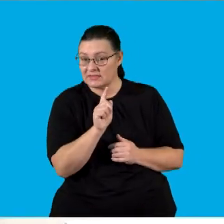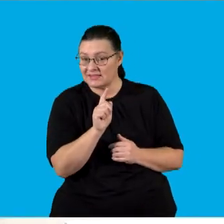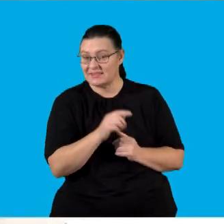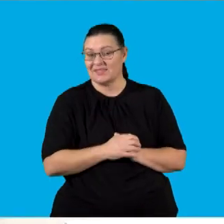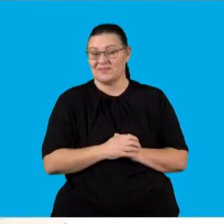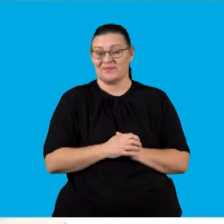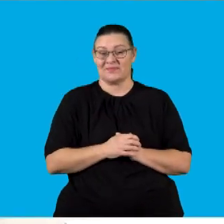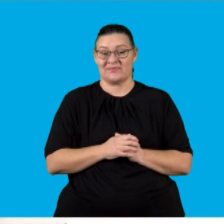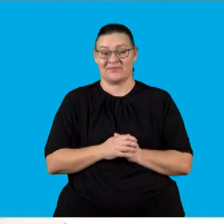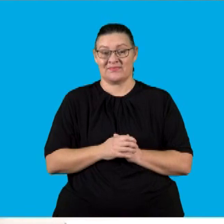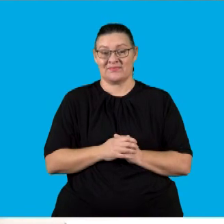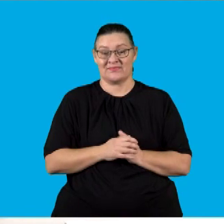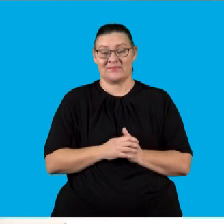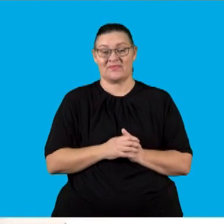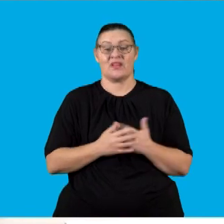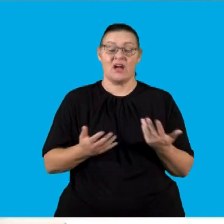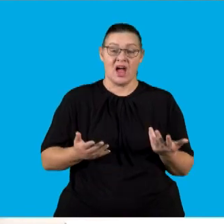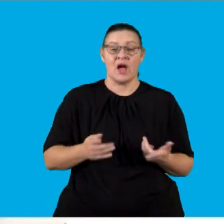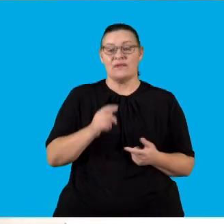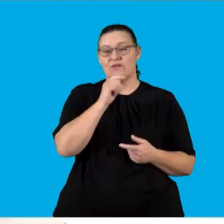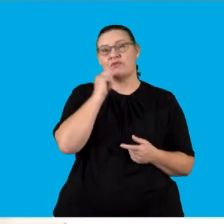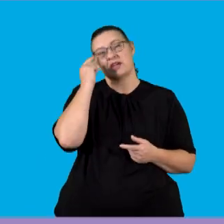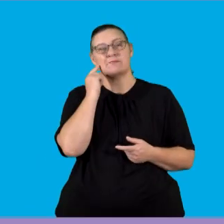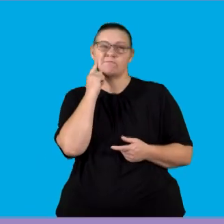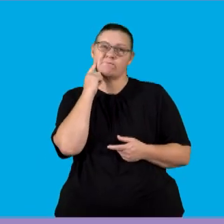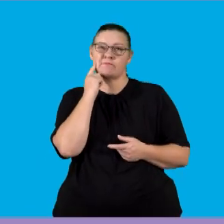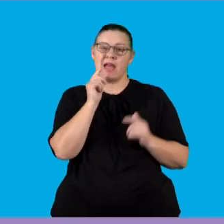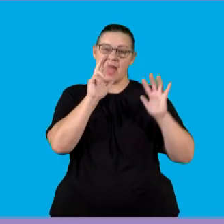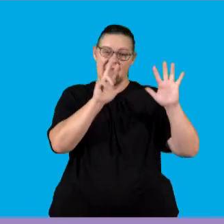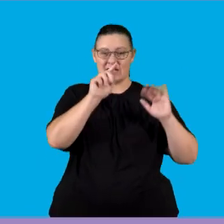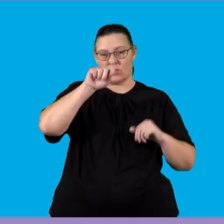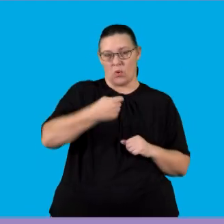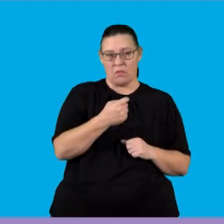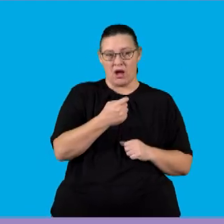start off our scientific notation? Well, if you are thinking of